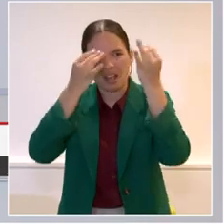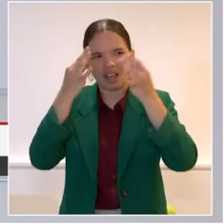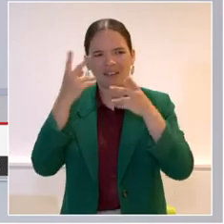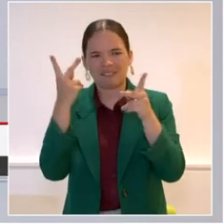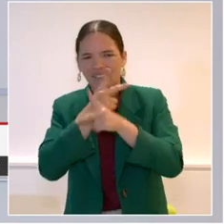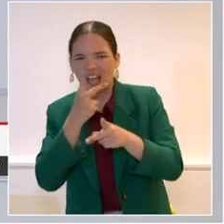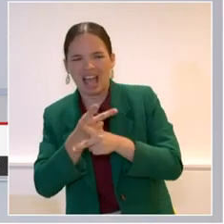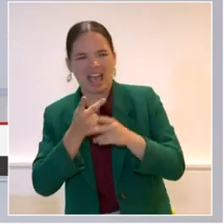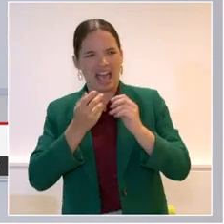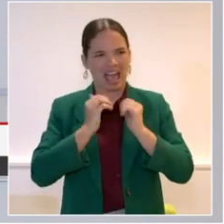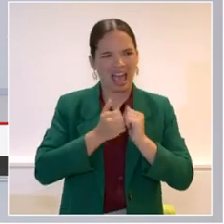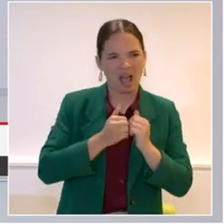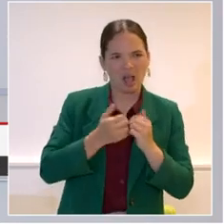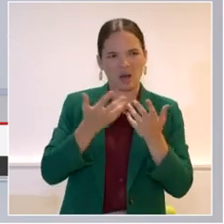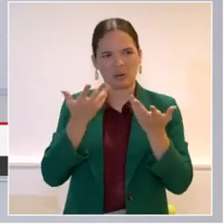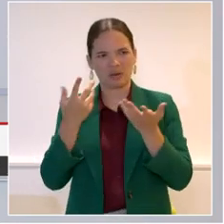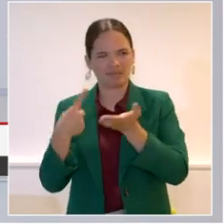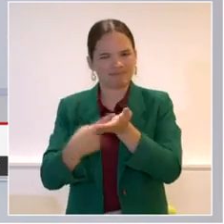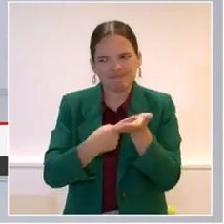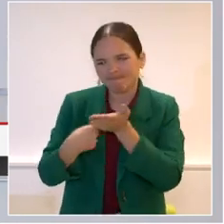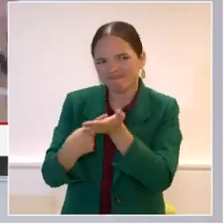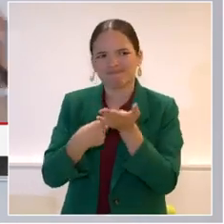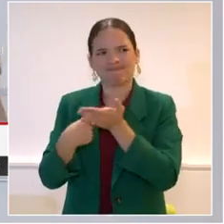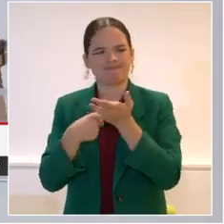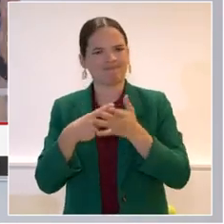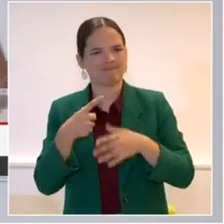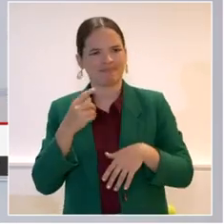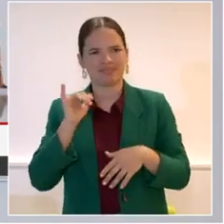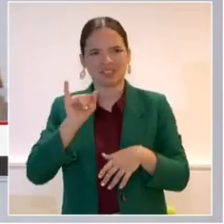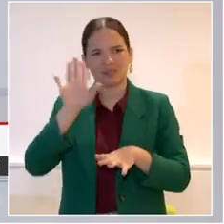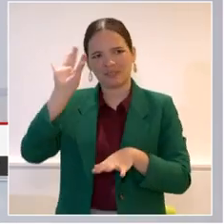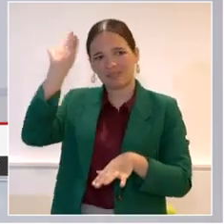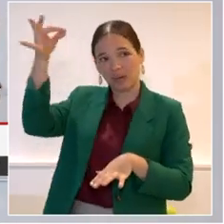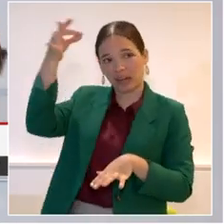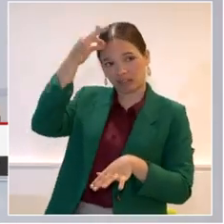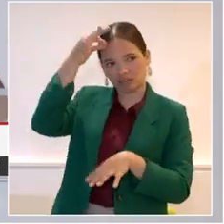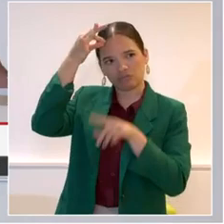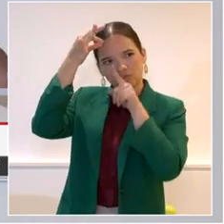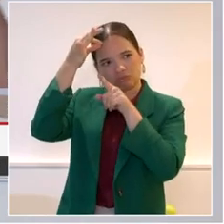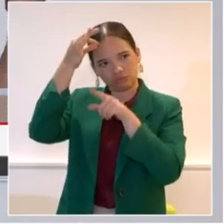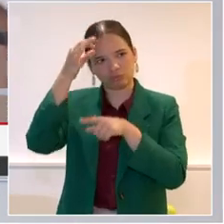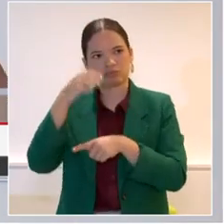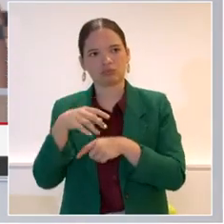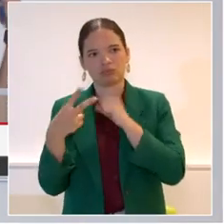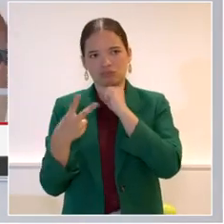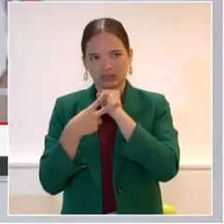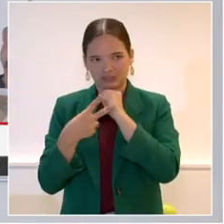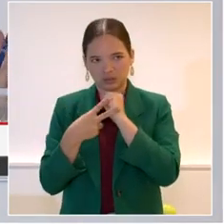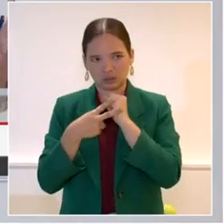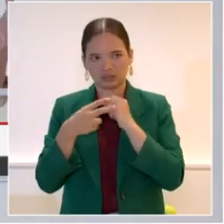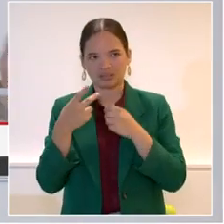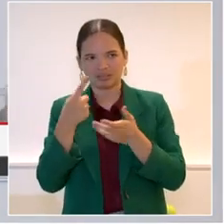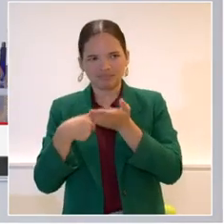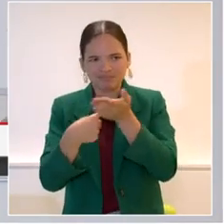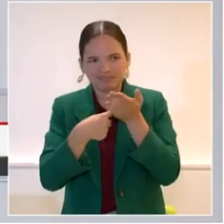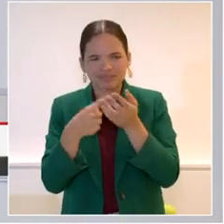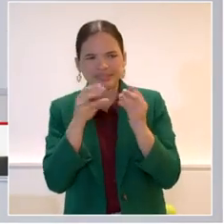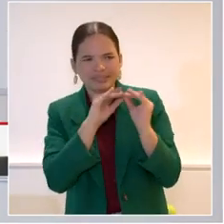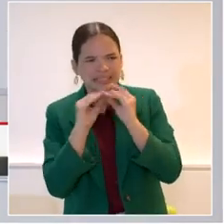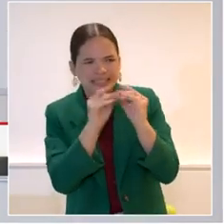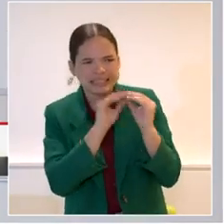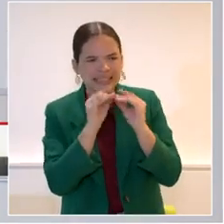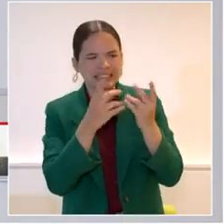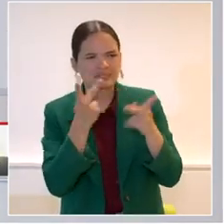with the Federal Reserve out of Atlanta, who helped us do all of the financial modeling around what it would look like to do this.